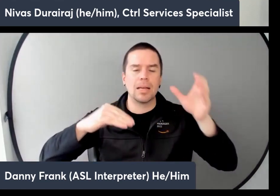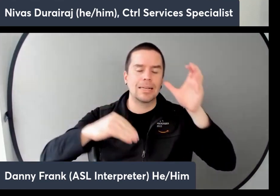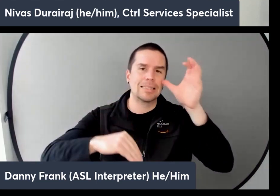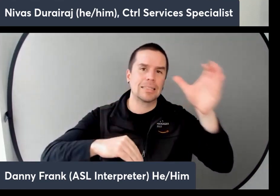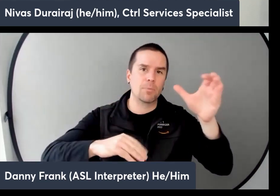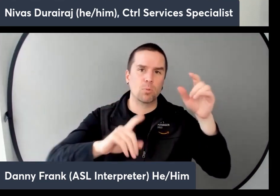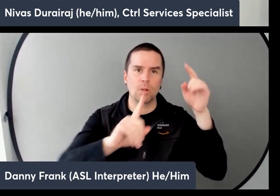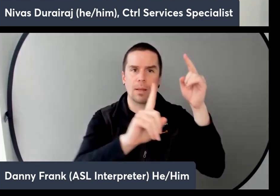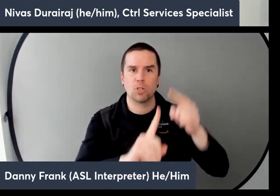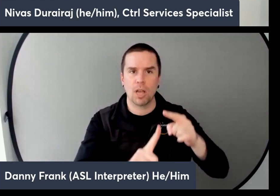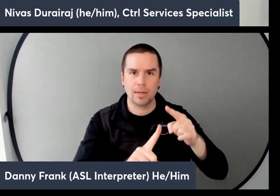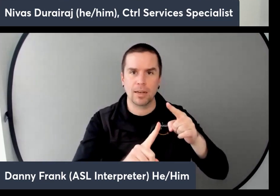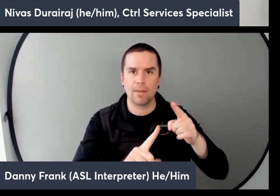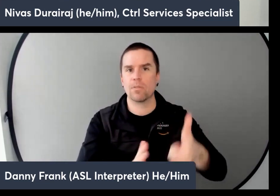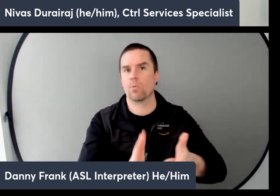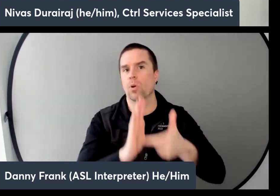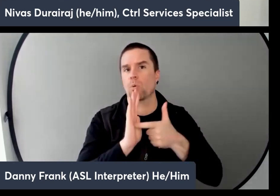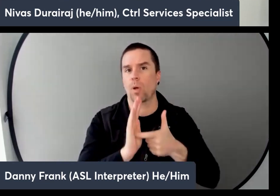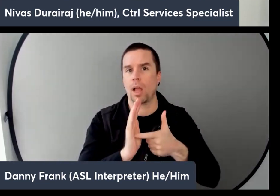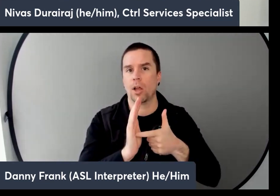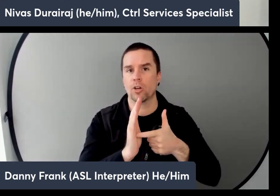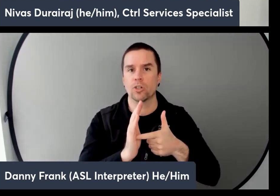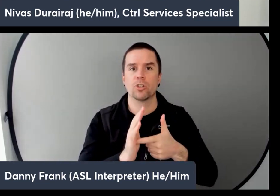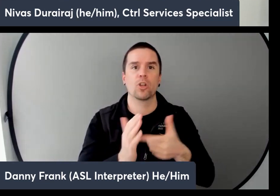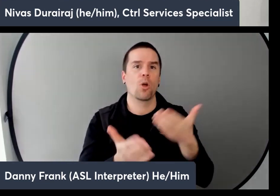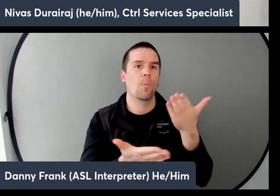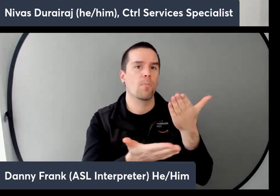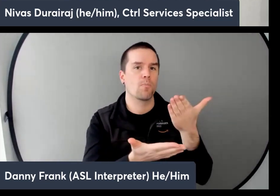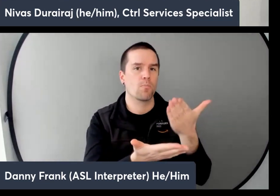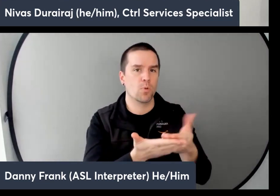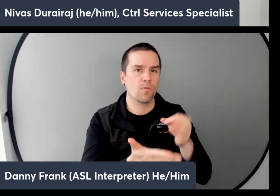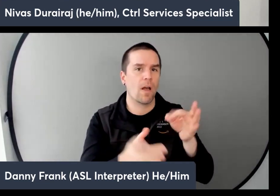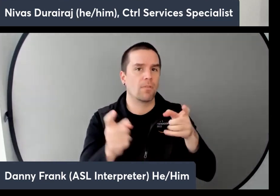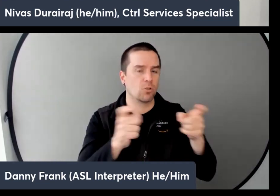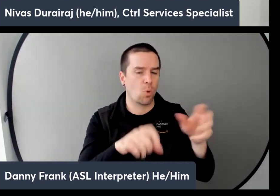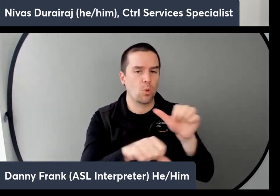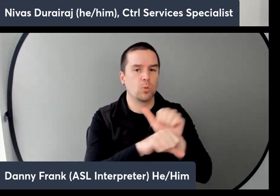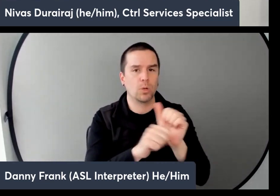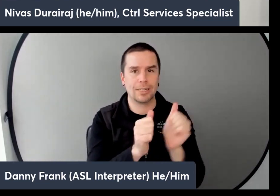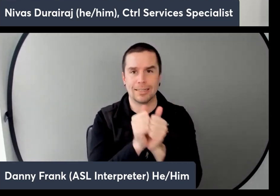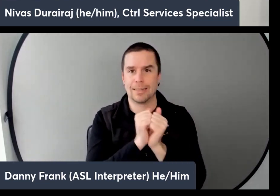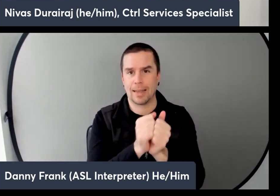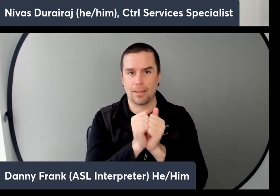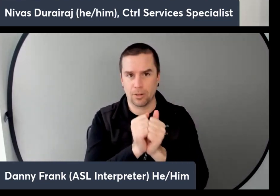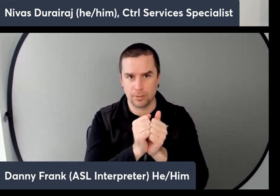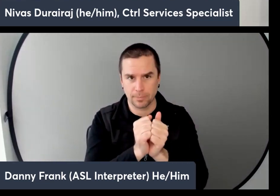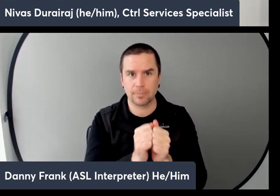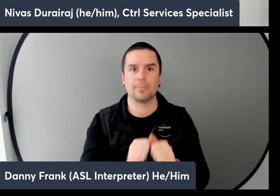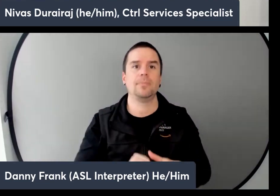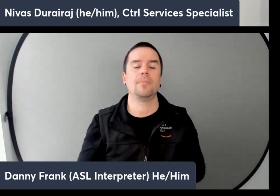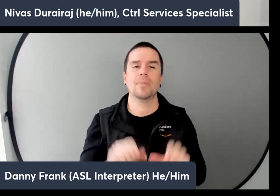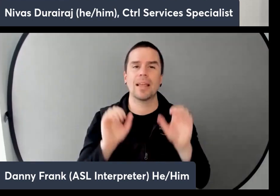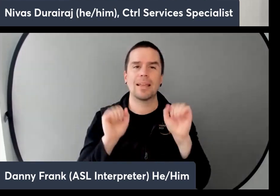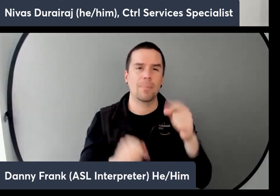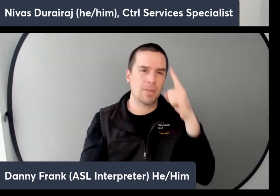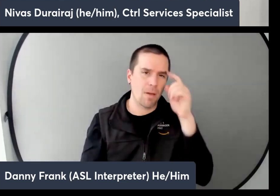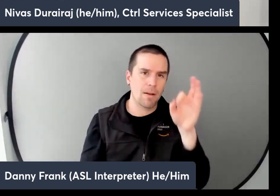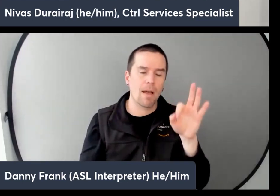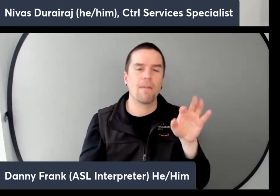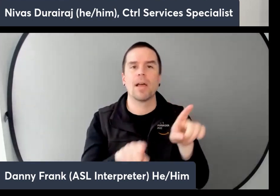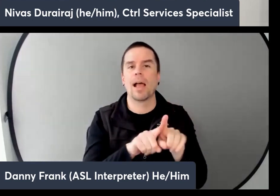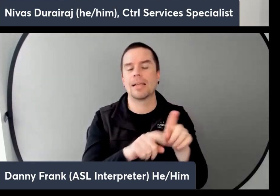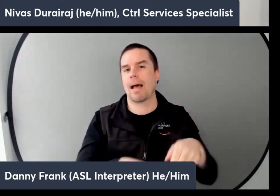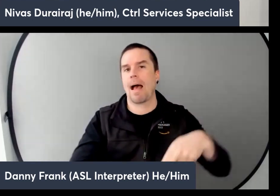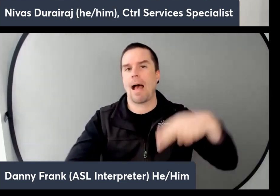of controls working together, and it can be thought of as a highest common denominator